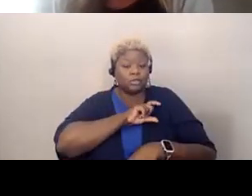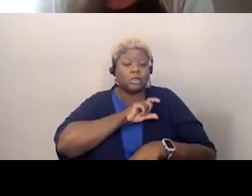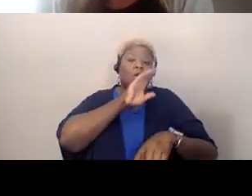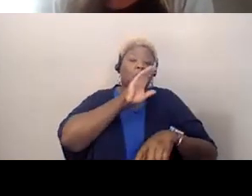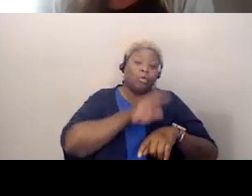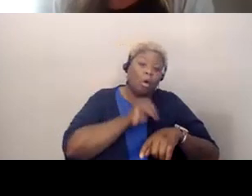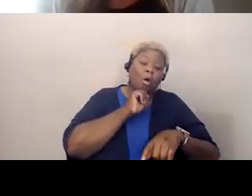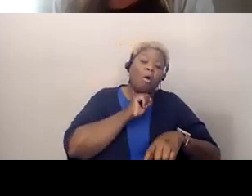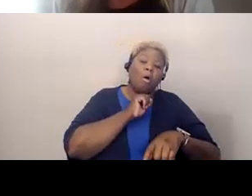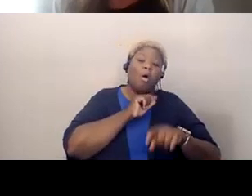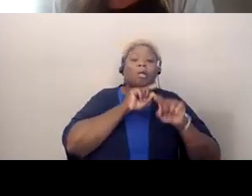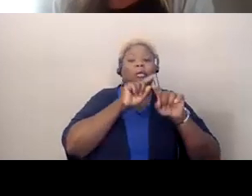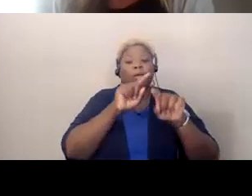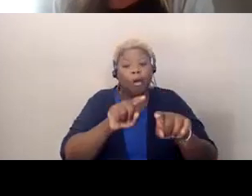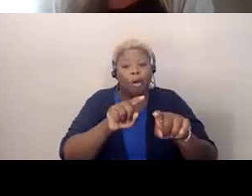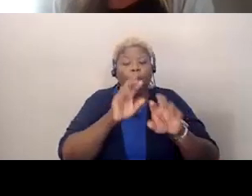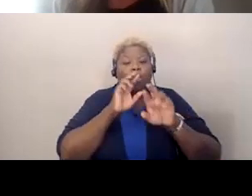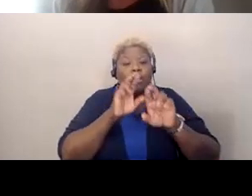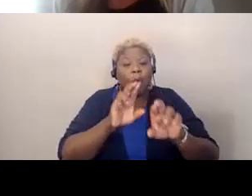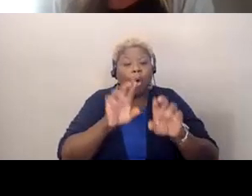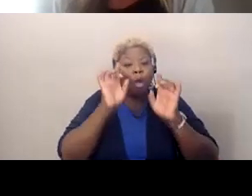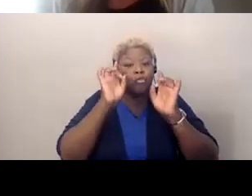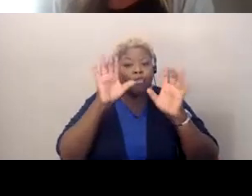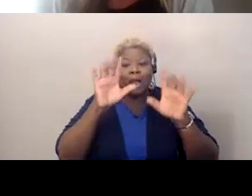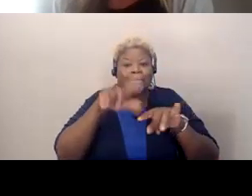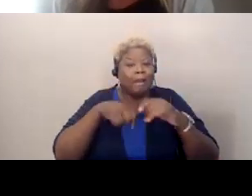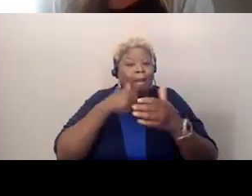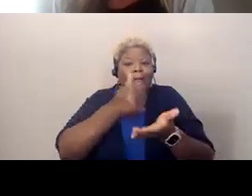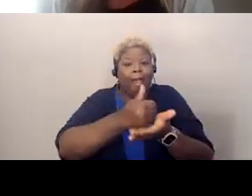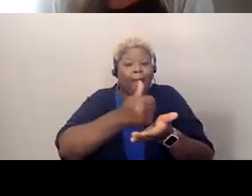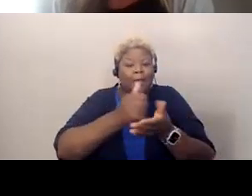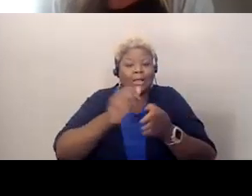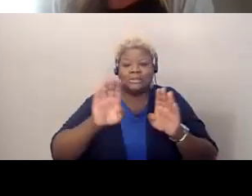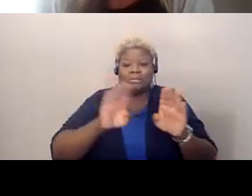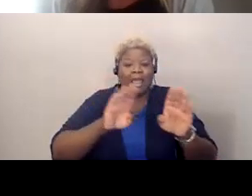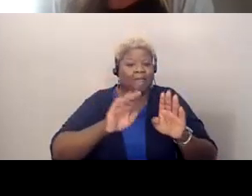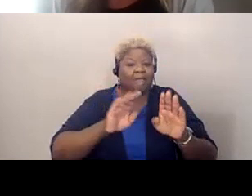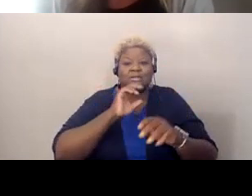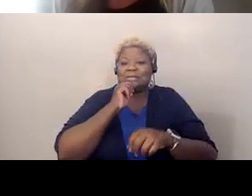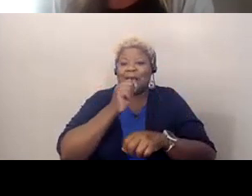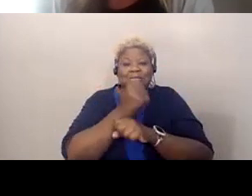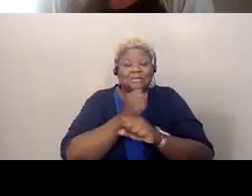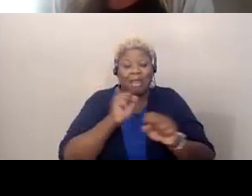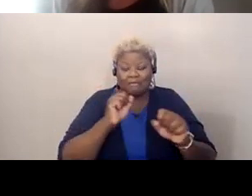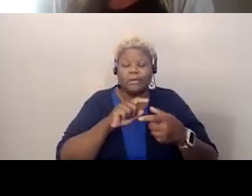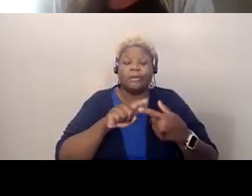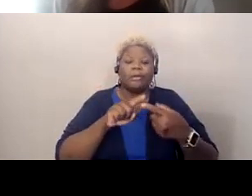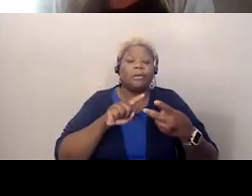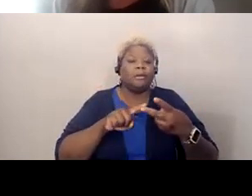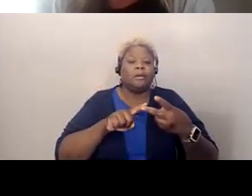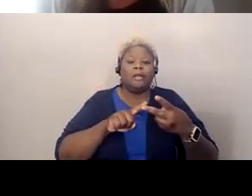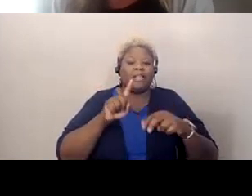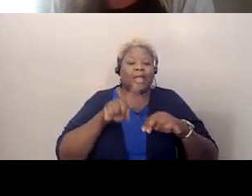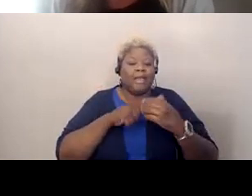to calls with a report that crisis is unable to intervene because the behaviors are unsafe. They are unable to